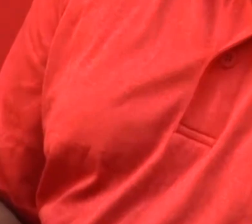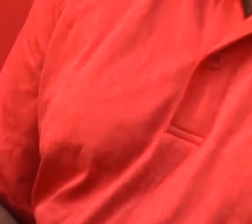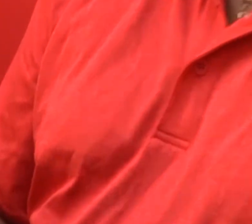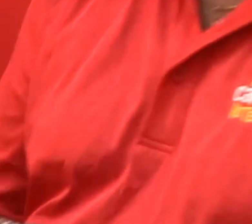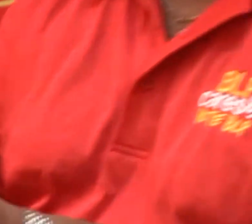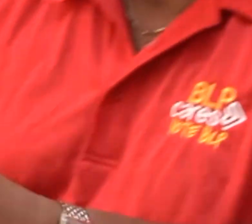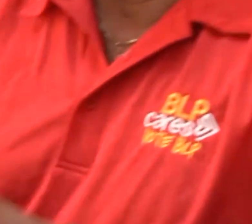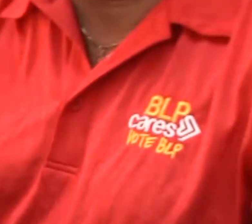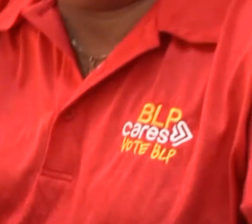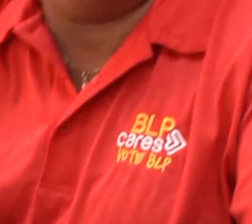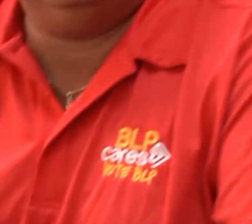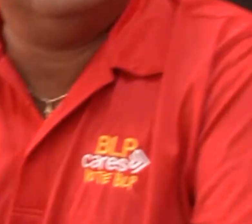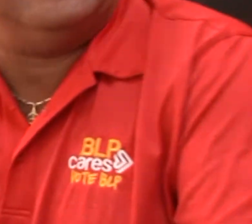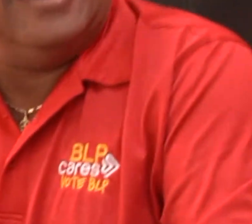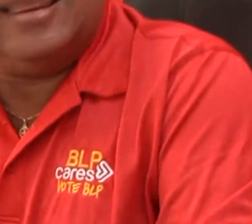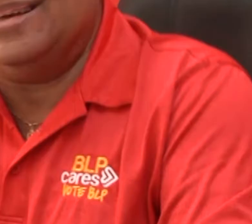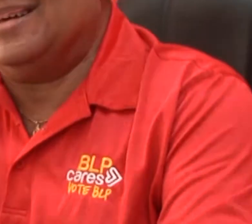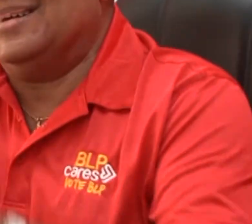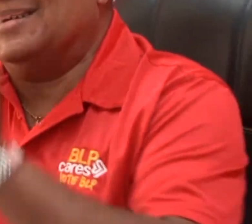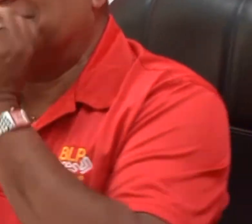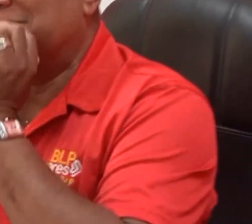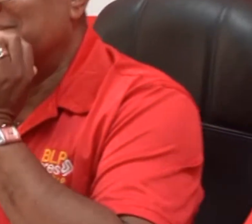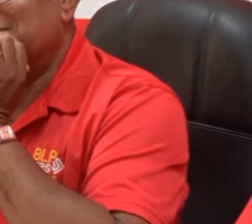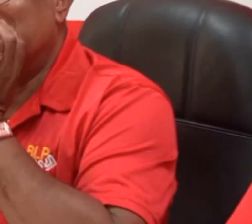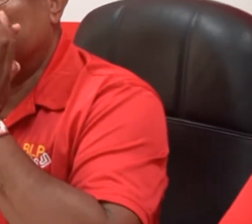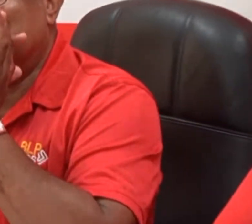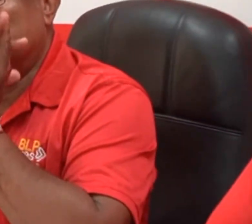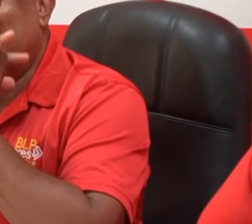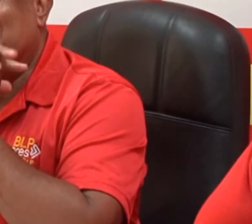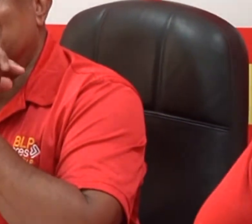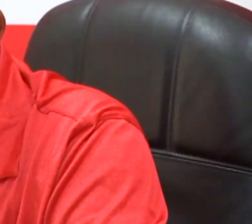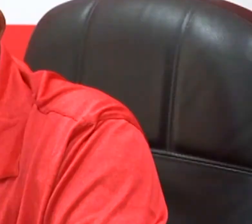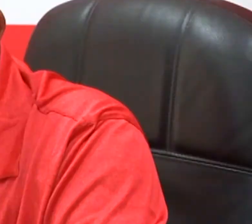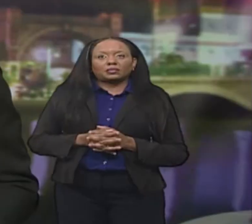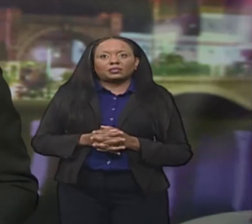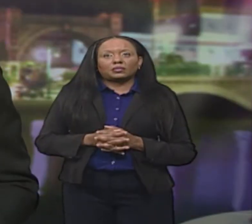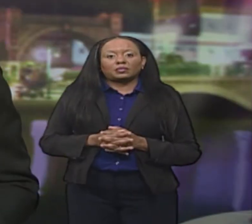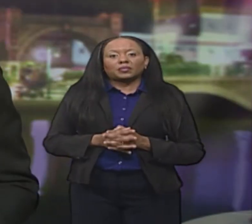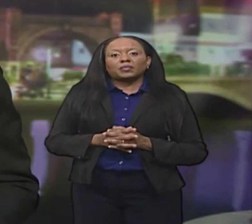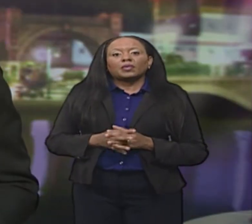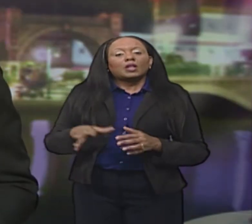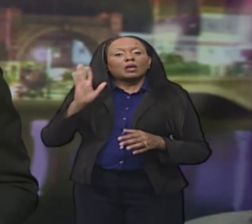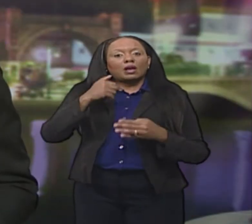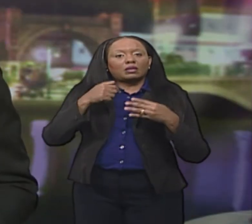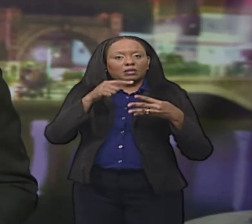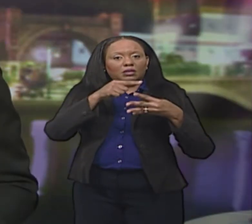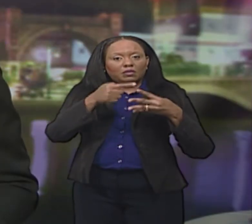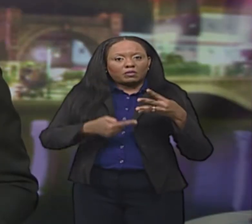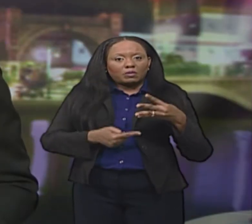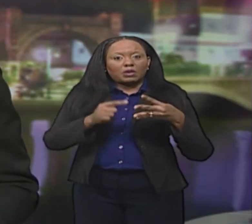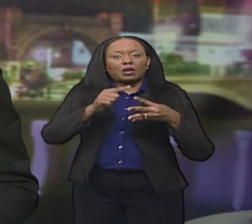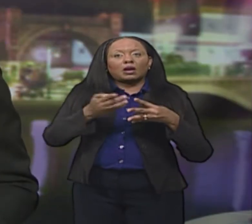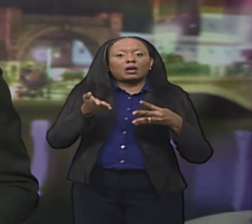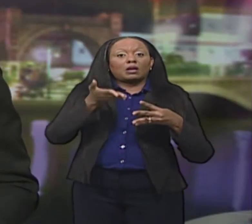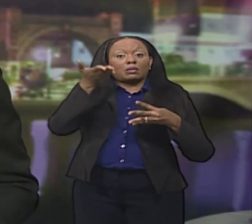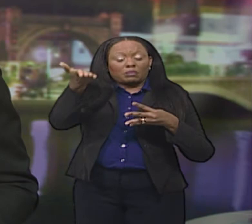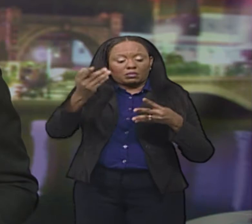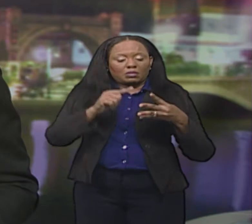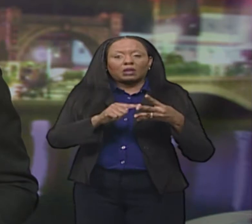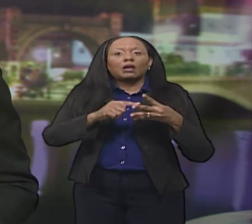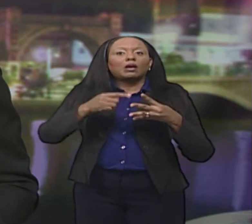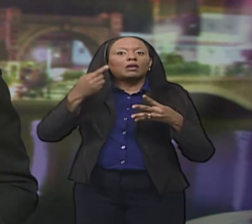the traditional hard copy, a mini manifesto, a digital copy, and an audio copy. He said the documents